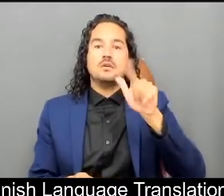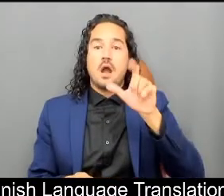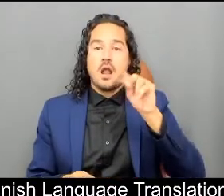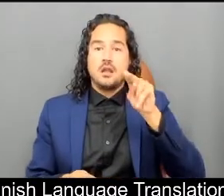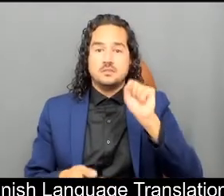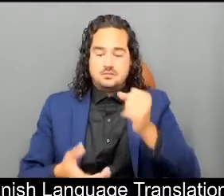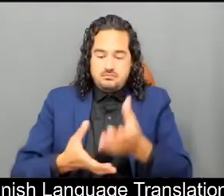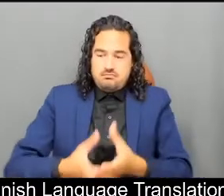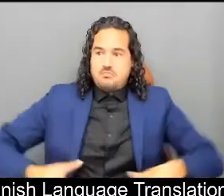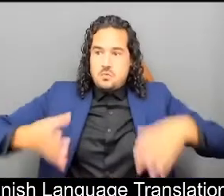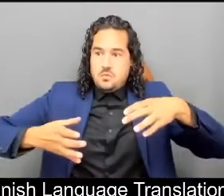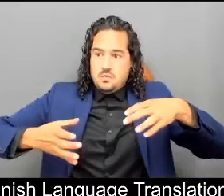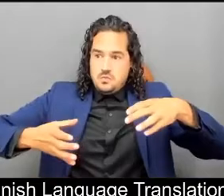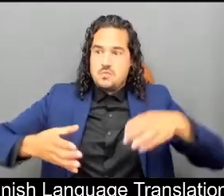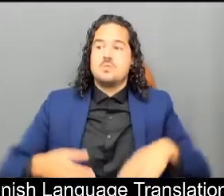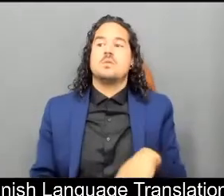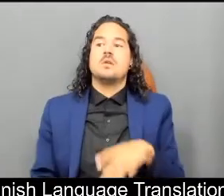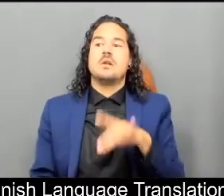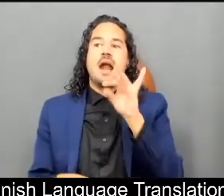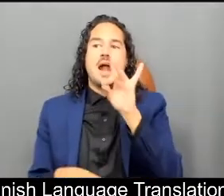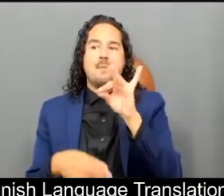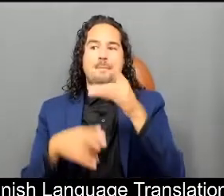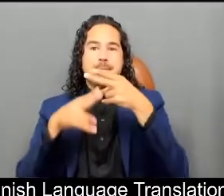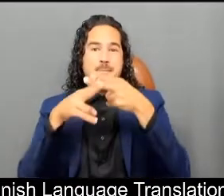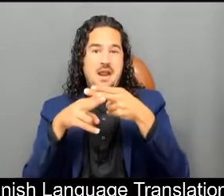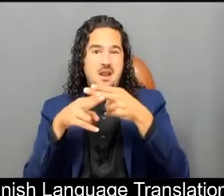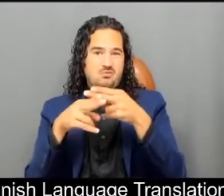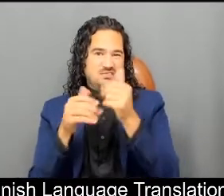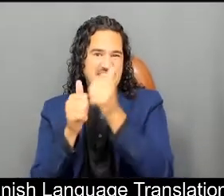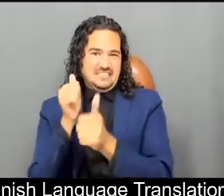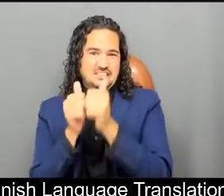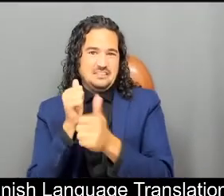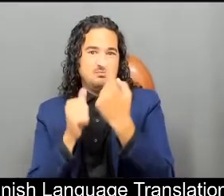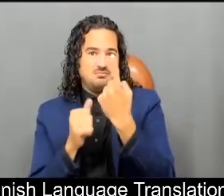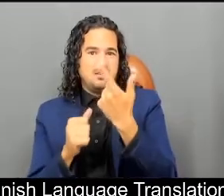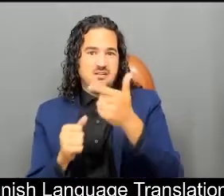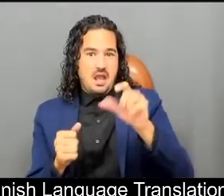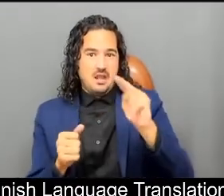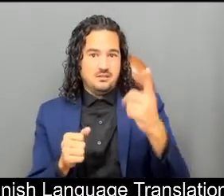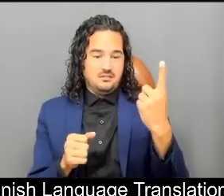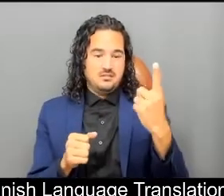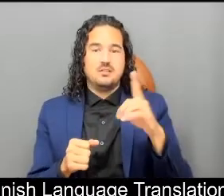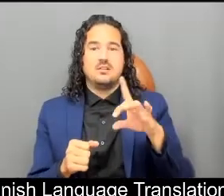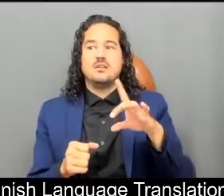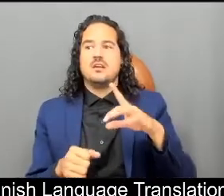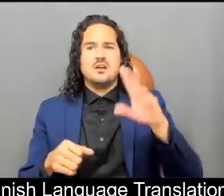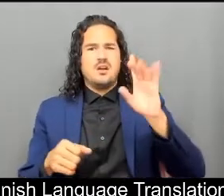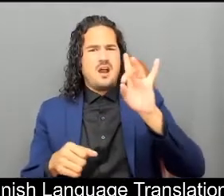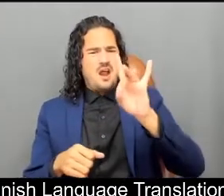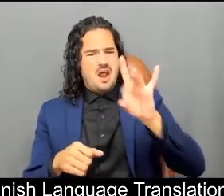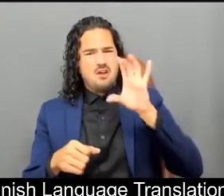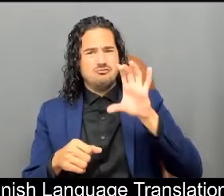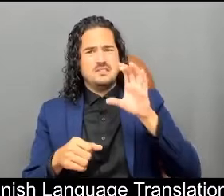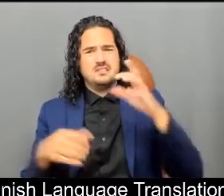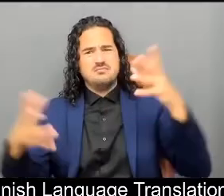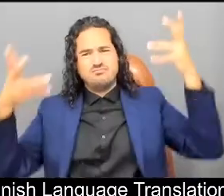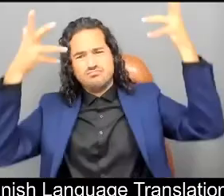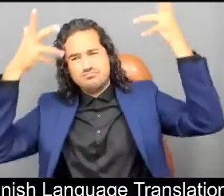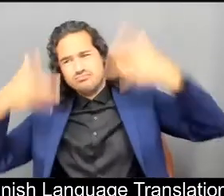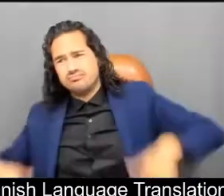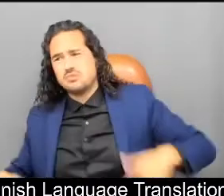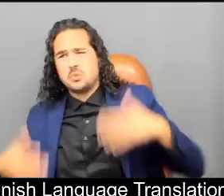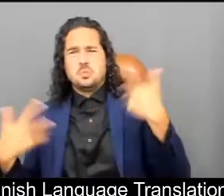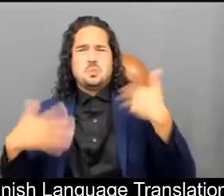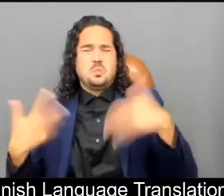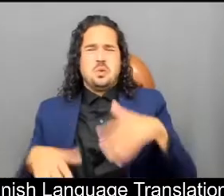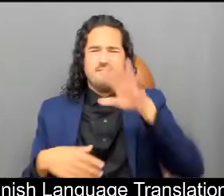firefighter. Retardant was utilized over here early on in the fire